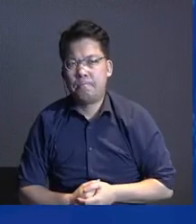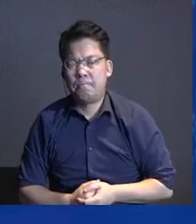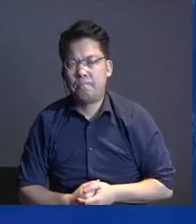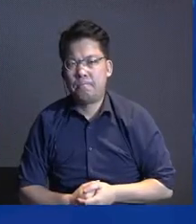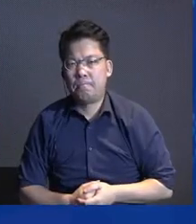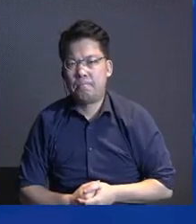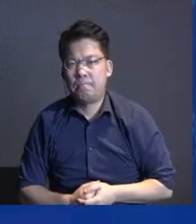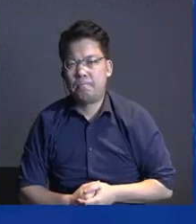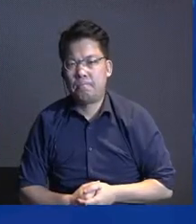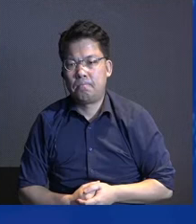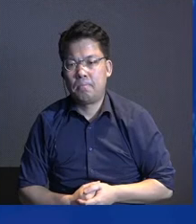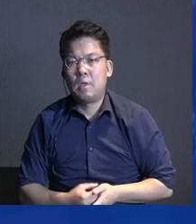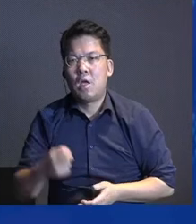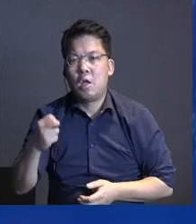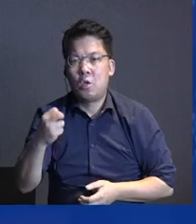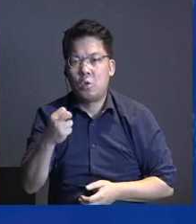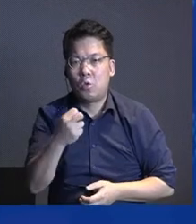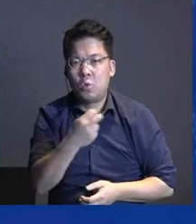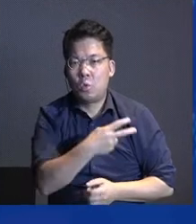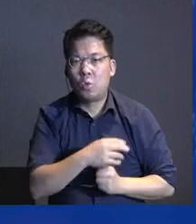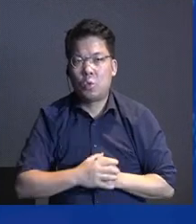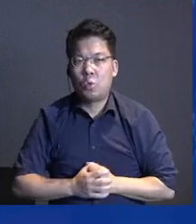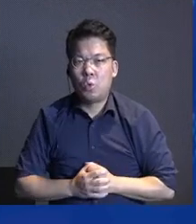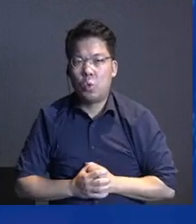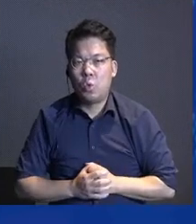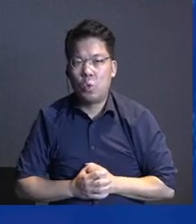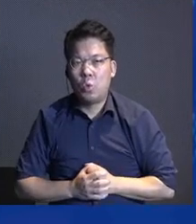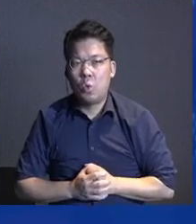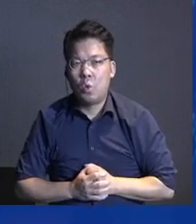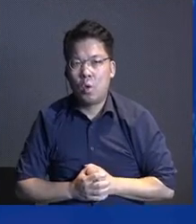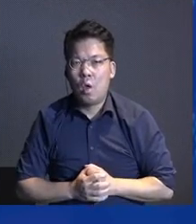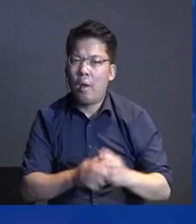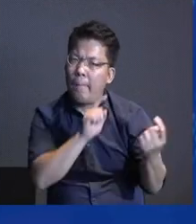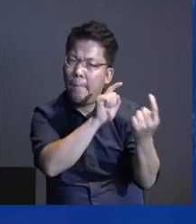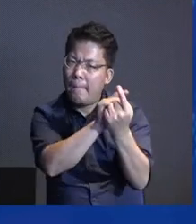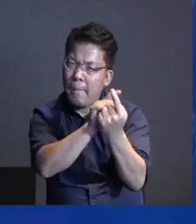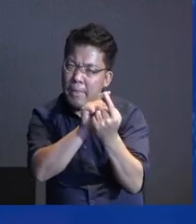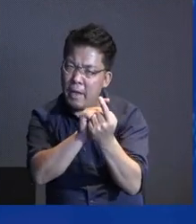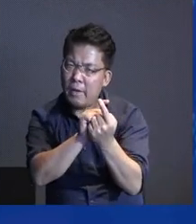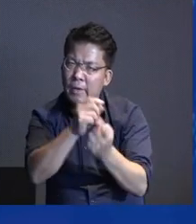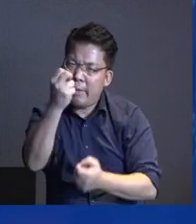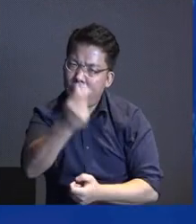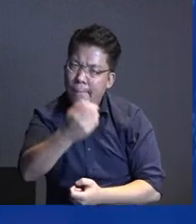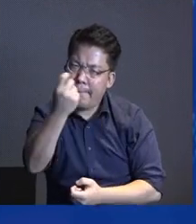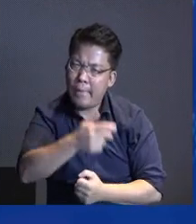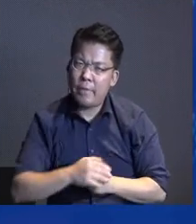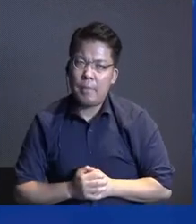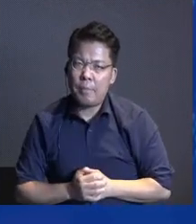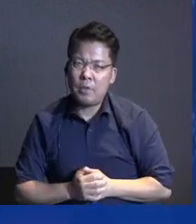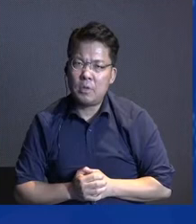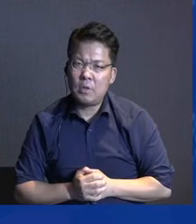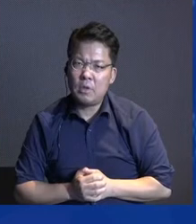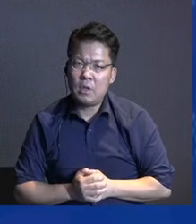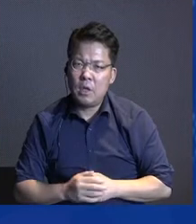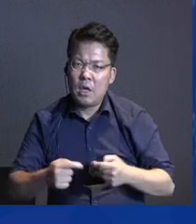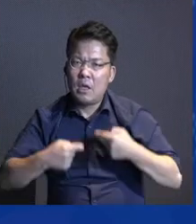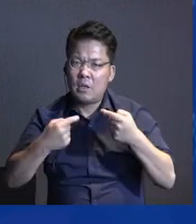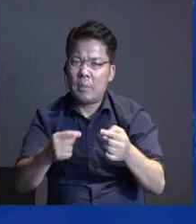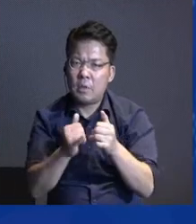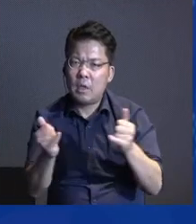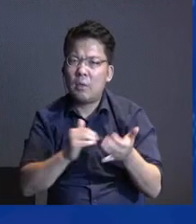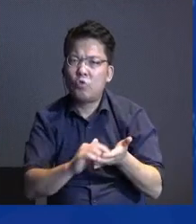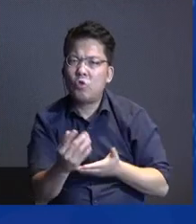how many meetings there will be, who is going to be there, what time. So to have sort of some sort of plan while still keeping a